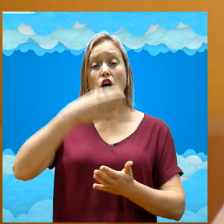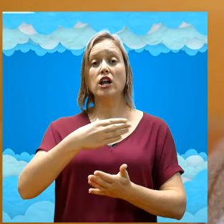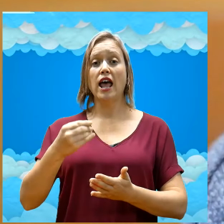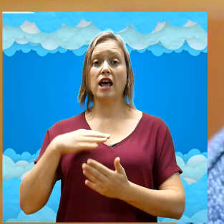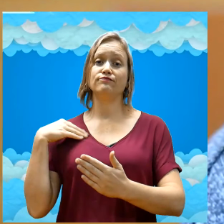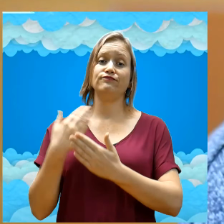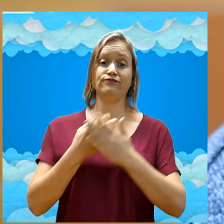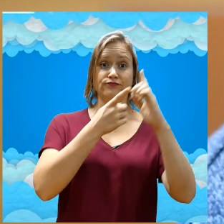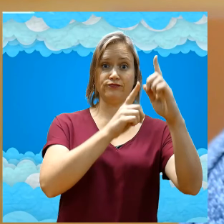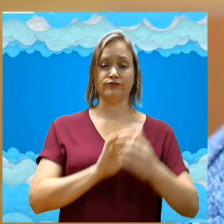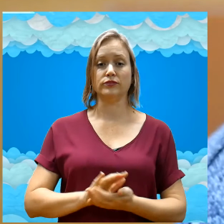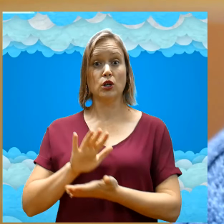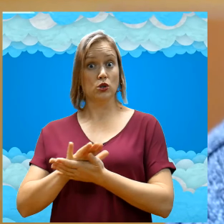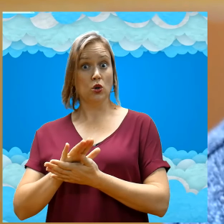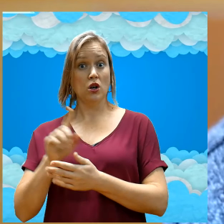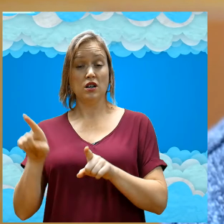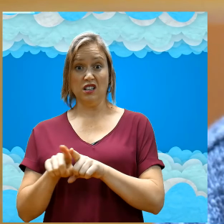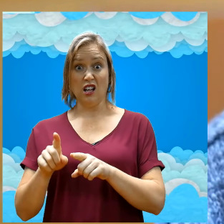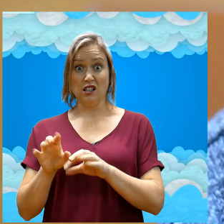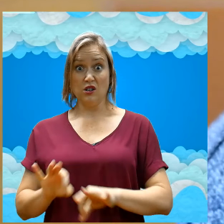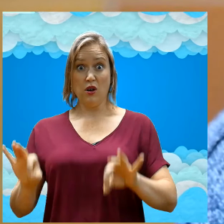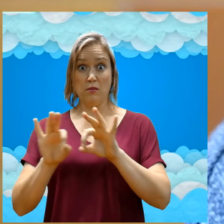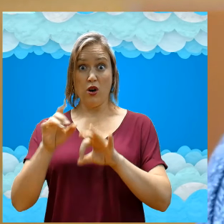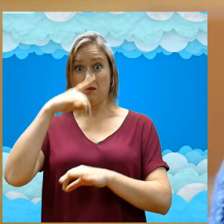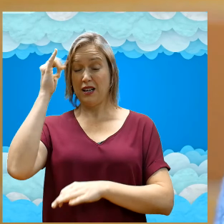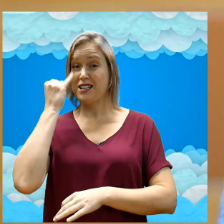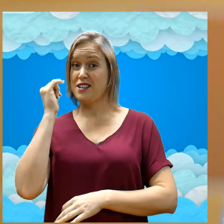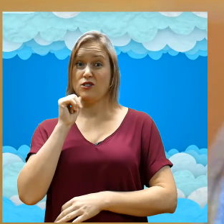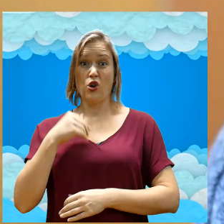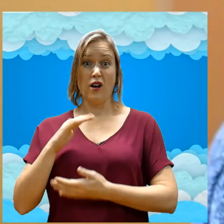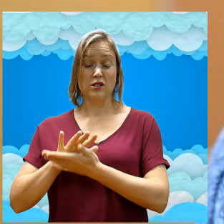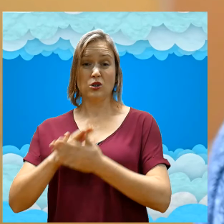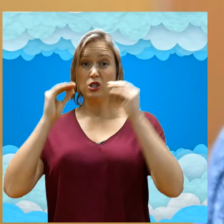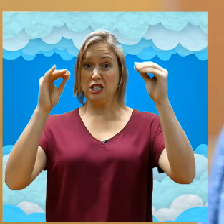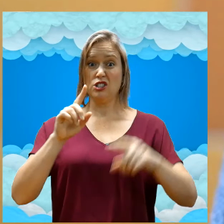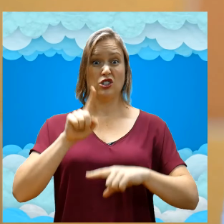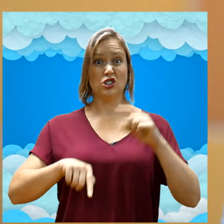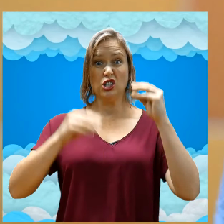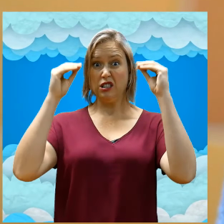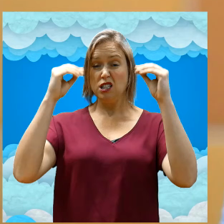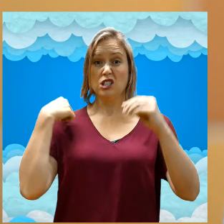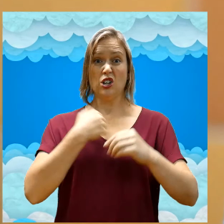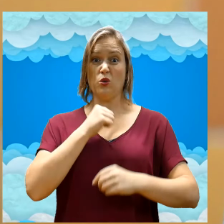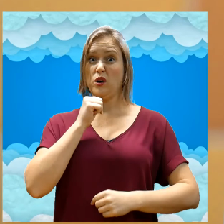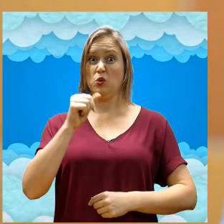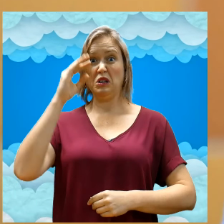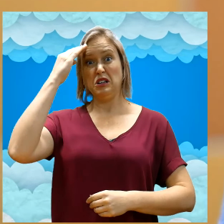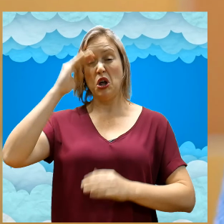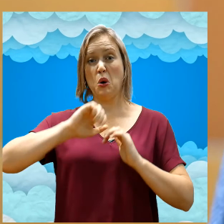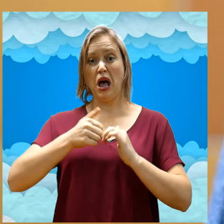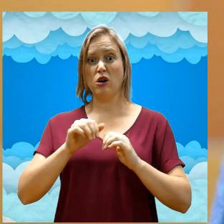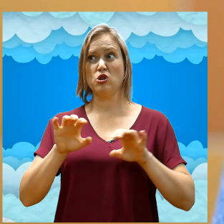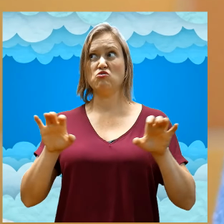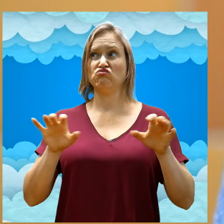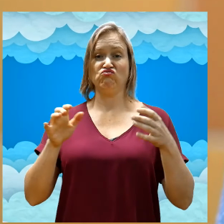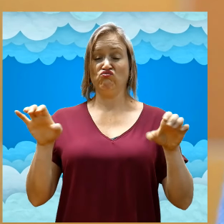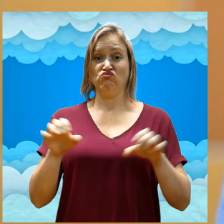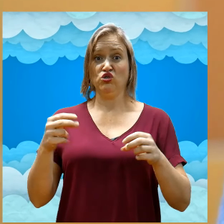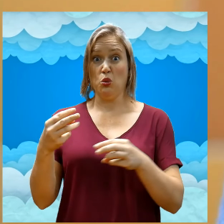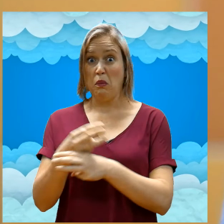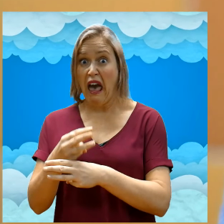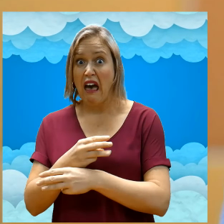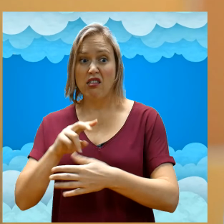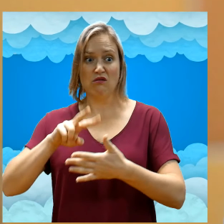goals. School is also important because if there is no school, teachers couldn't teach, so we wouldn't know how to do